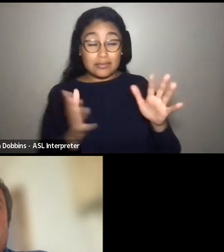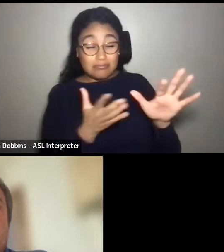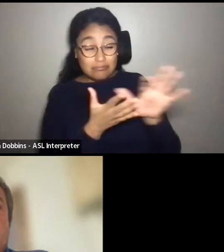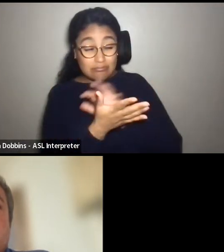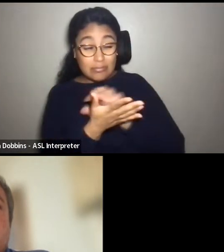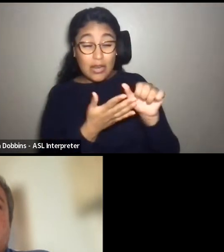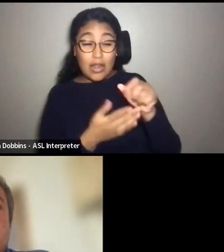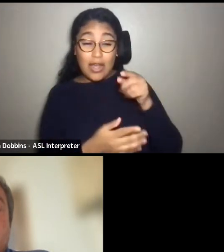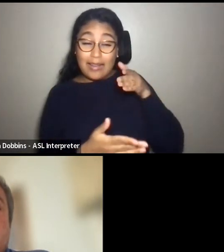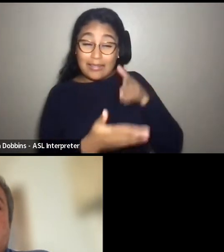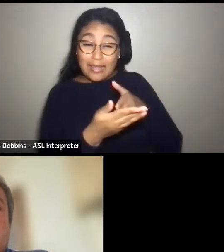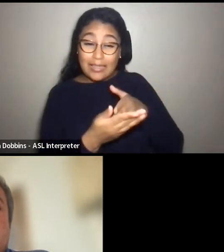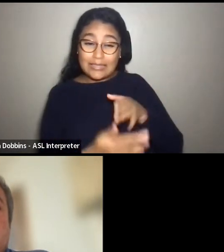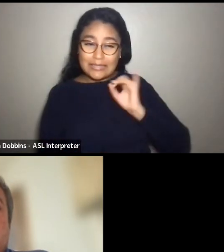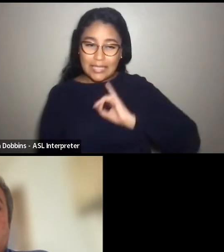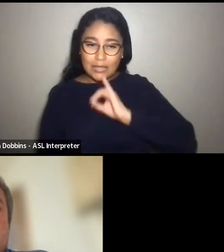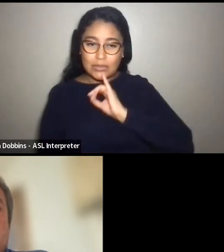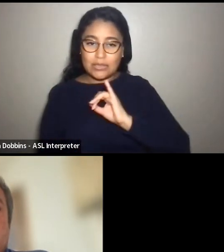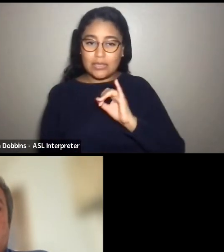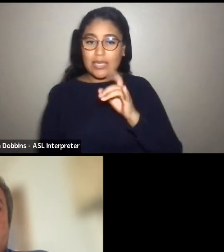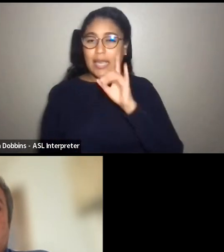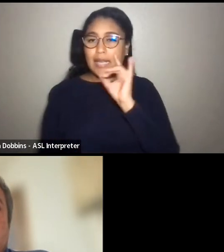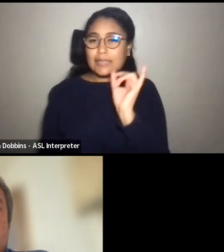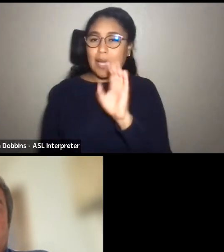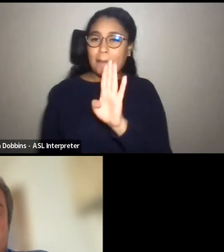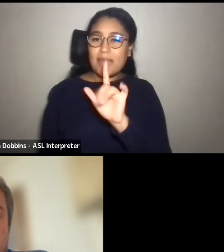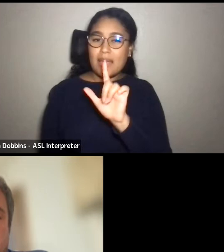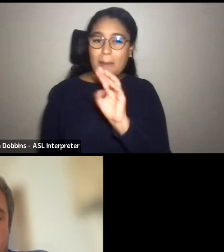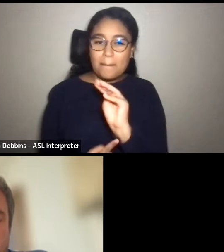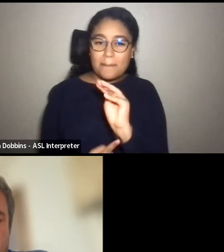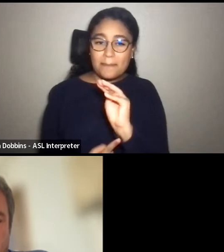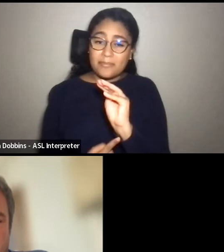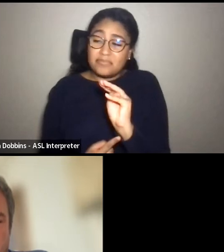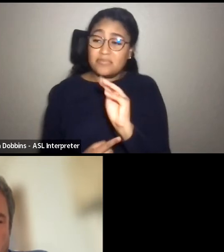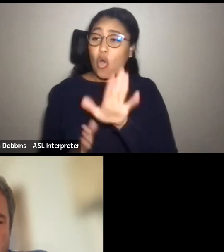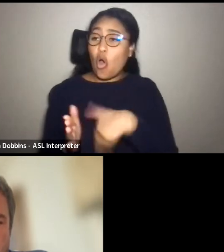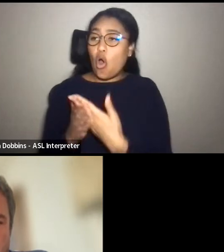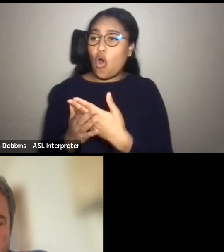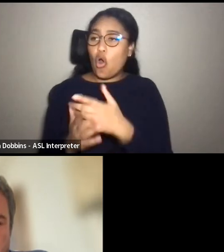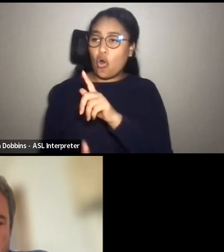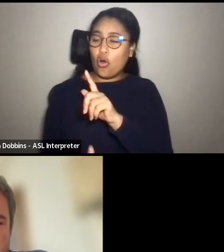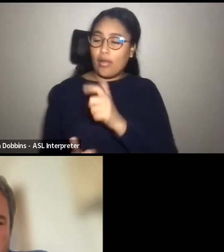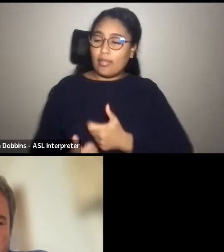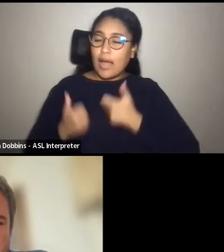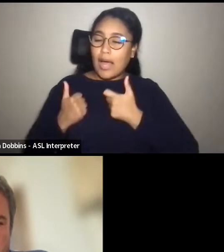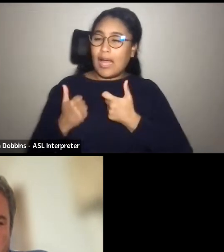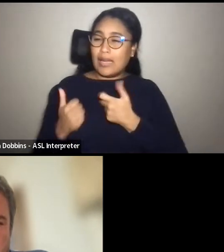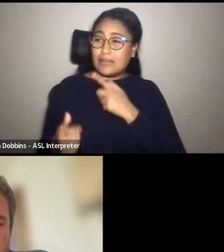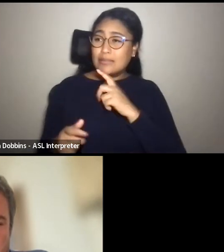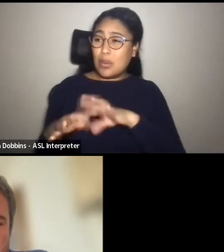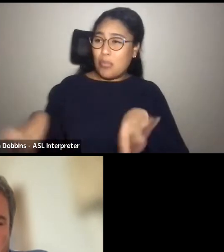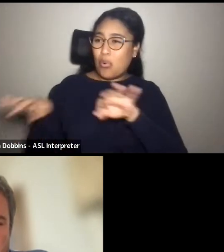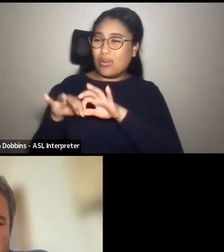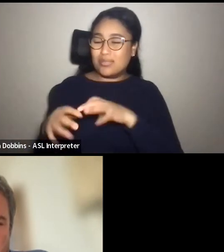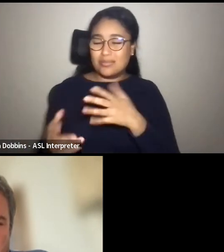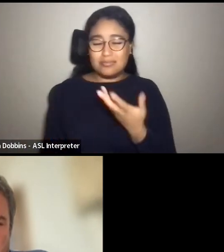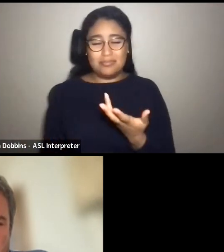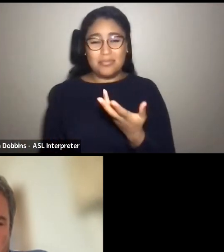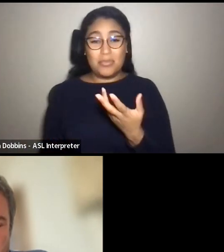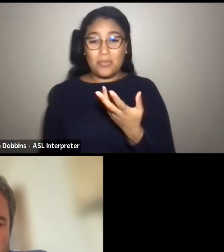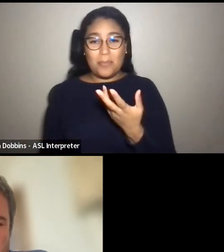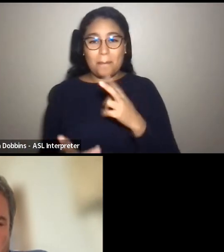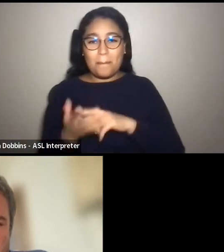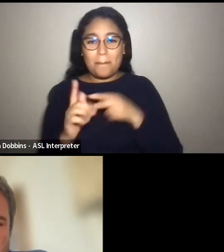against Israel is like labeling Black Lives Matter as all lives matter, which really means that no lives